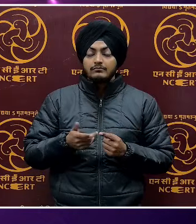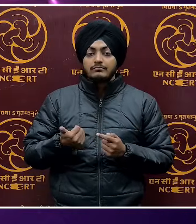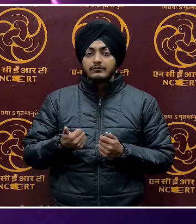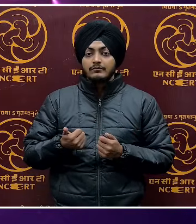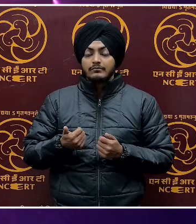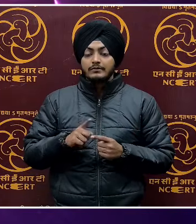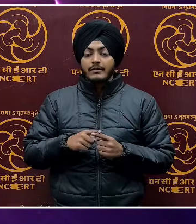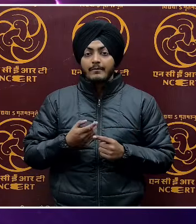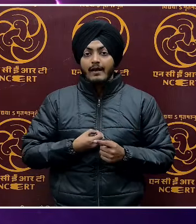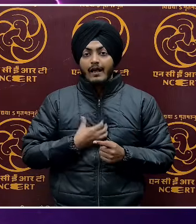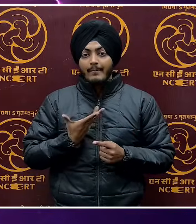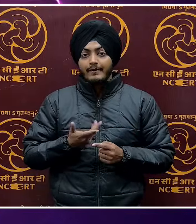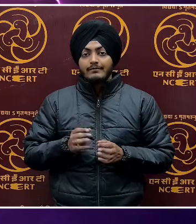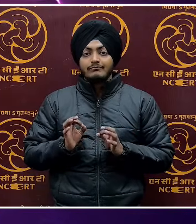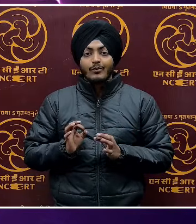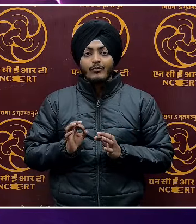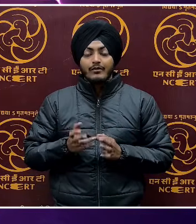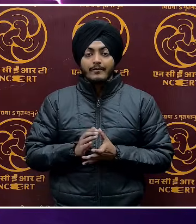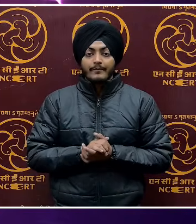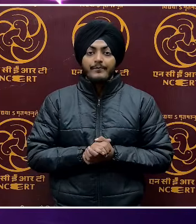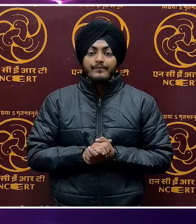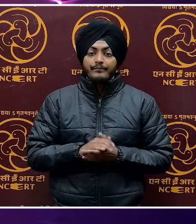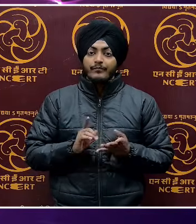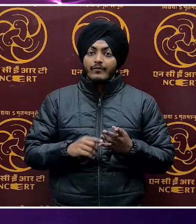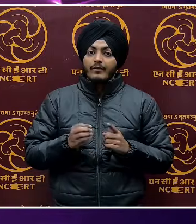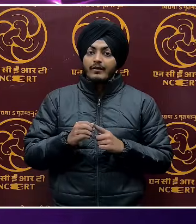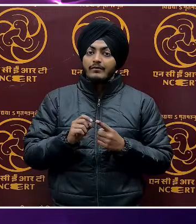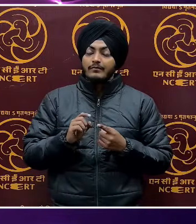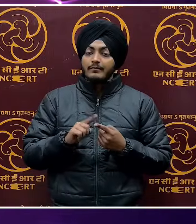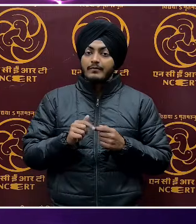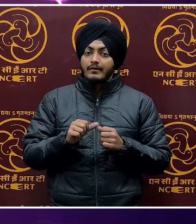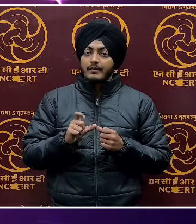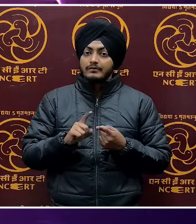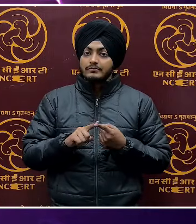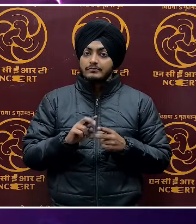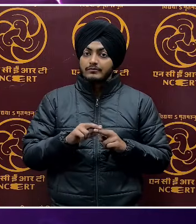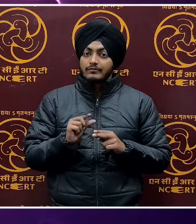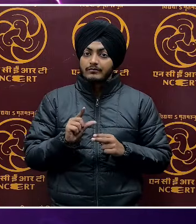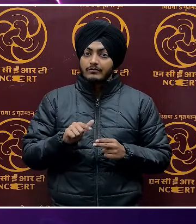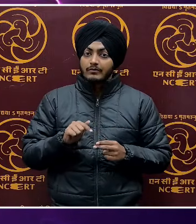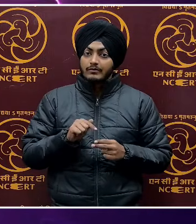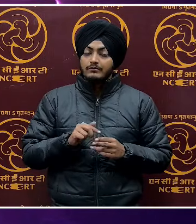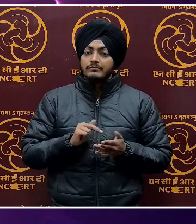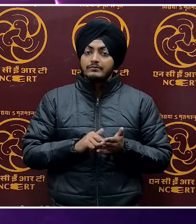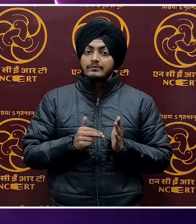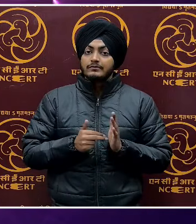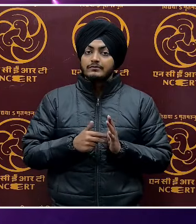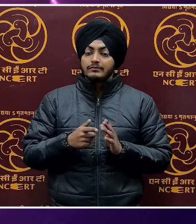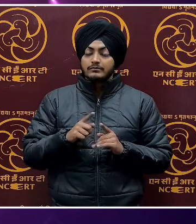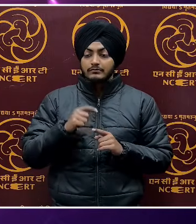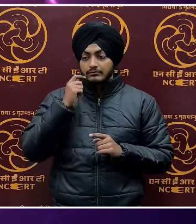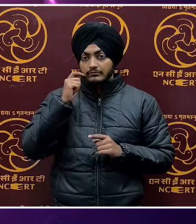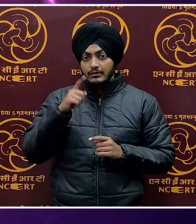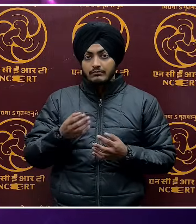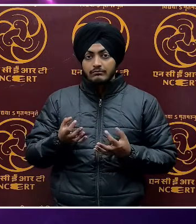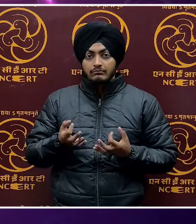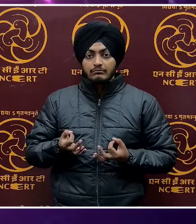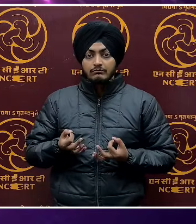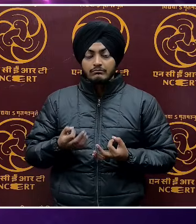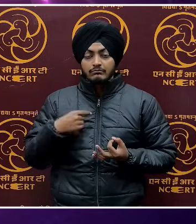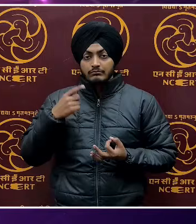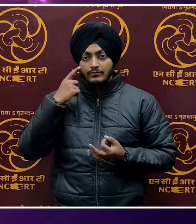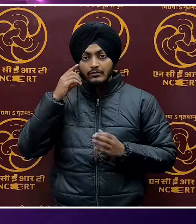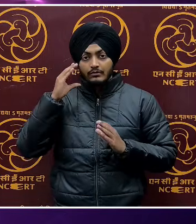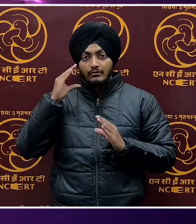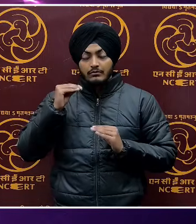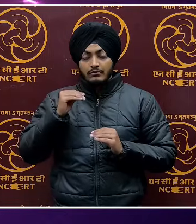happy. After that, it's peaceful. Peaceful, as you can see the picture also, somebody is meditating, so it's being calm